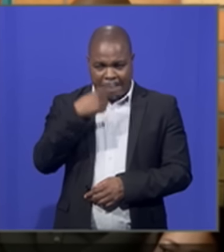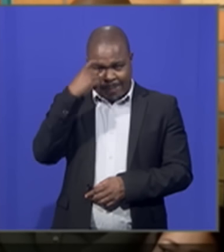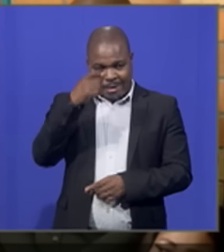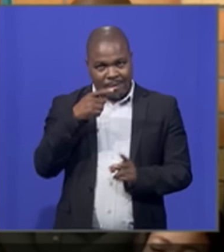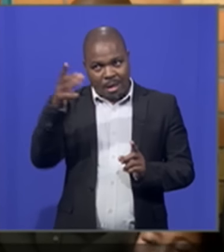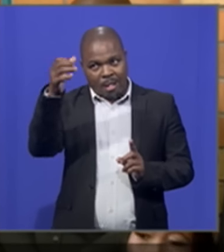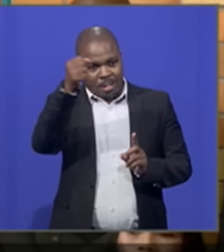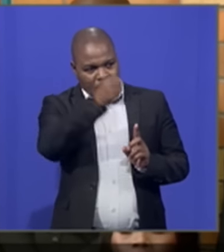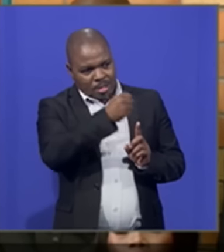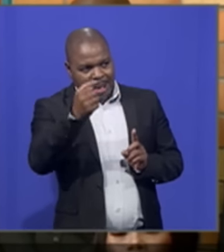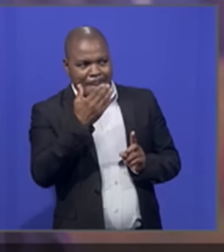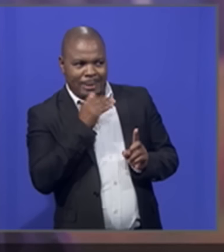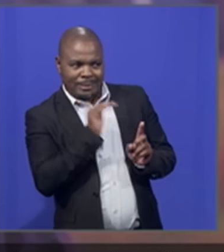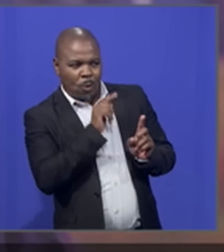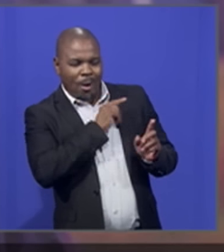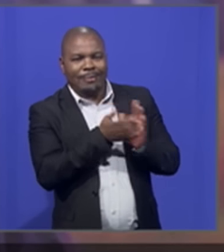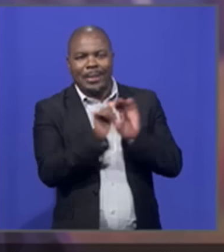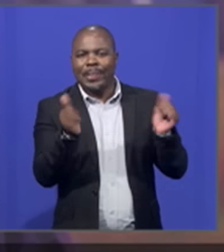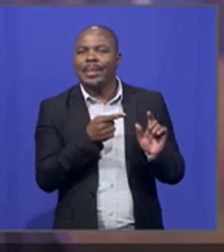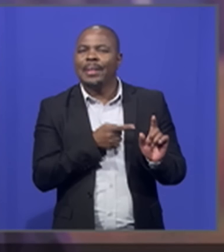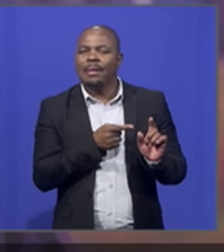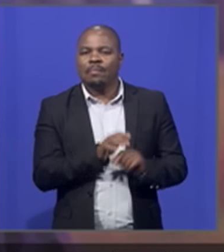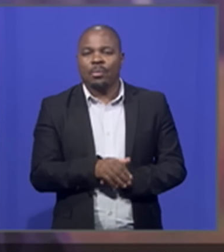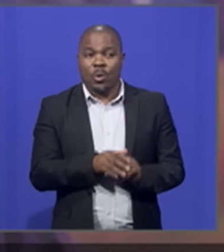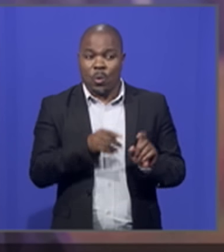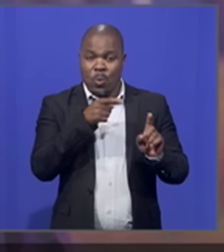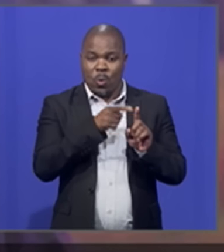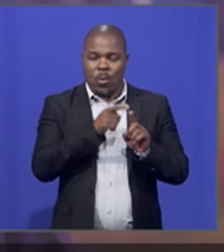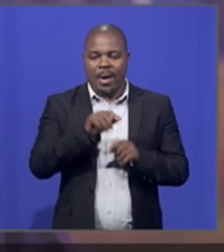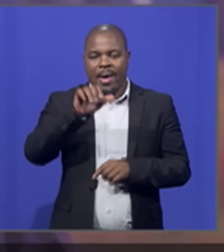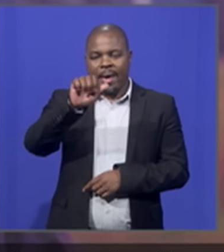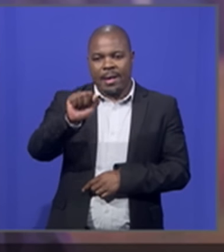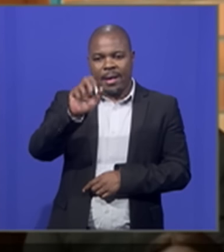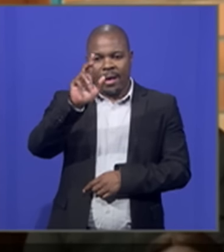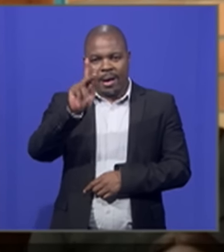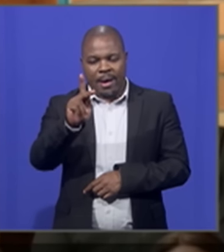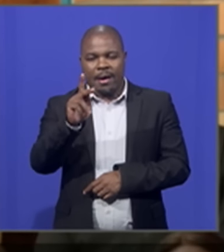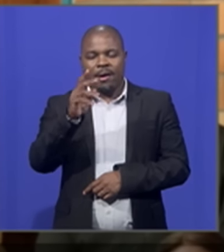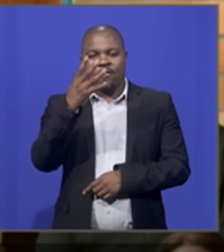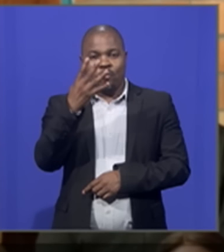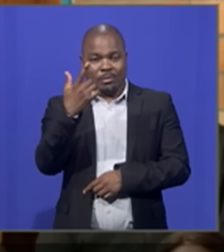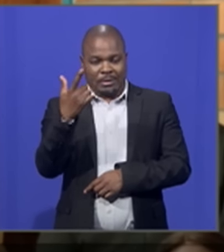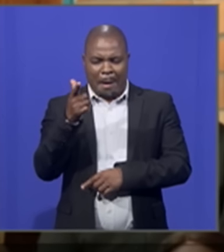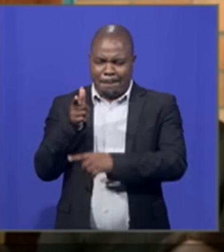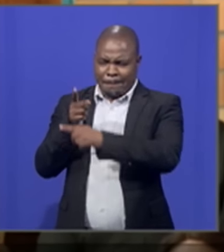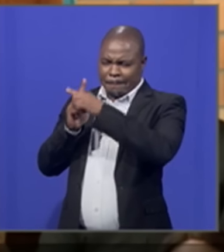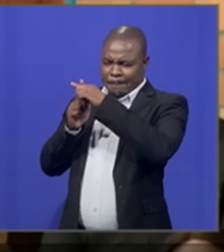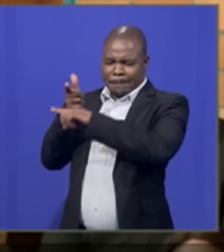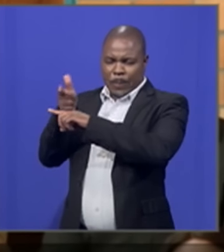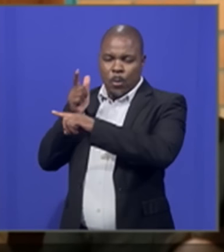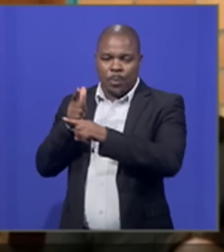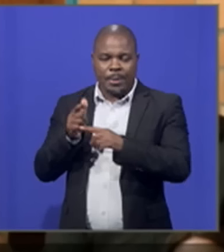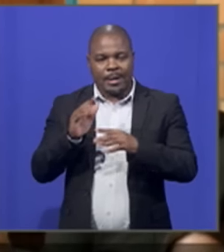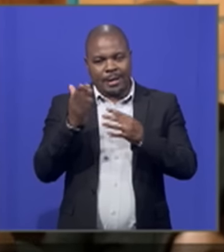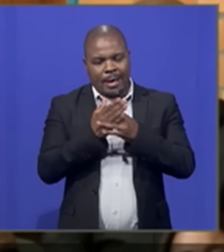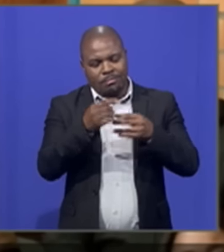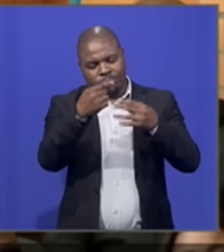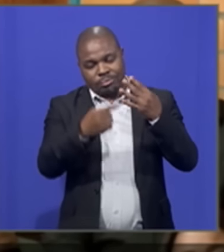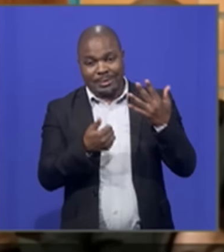in because of his expertise. Sotheni yo go dumelwa go a šomišitše sethunya sa AK-47 o lebagane le melato e tshela go bala lwa